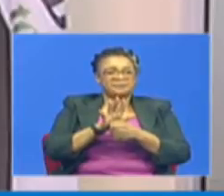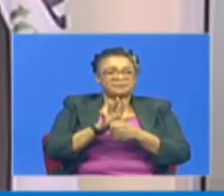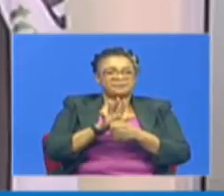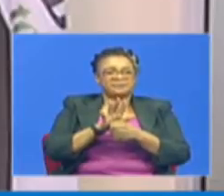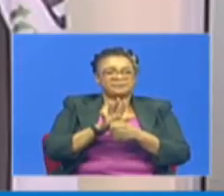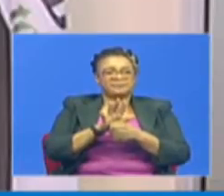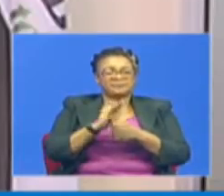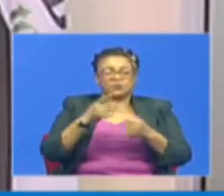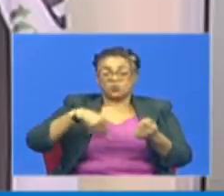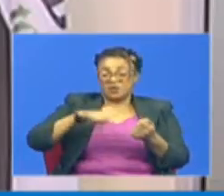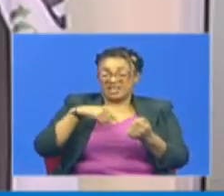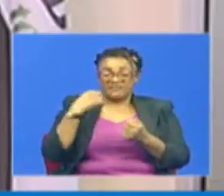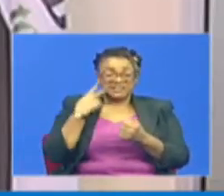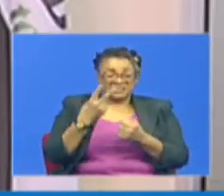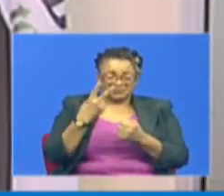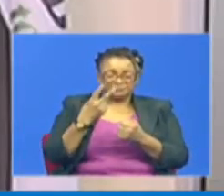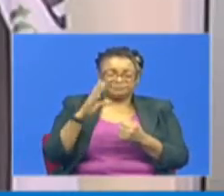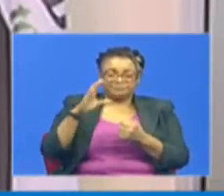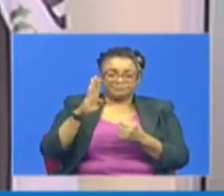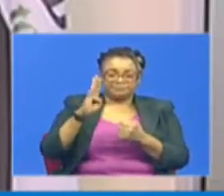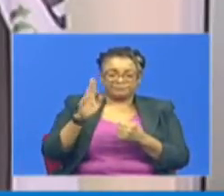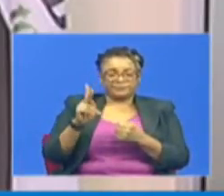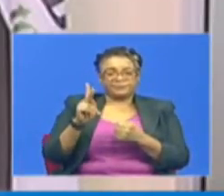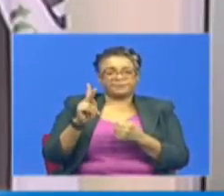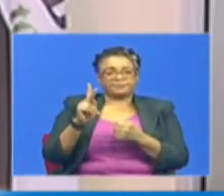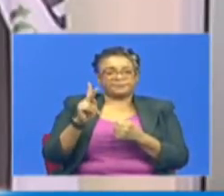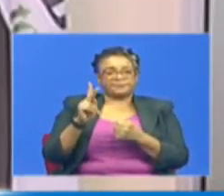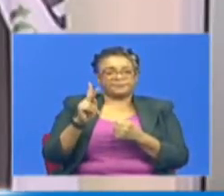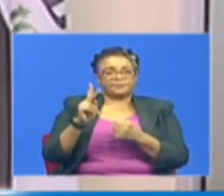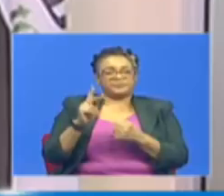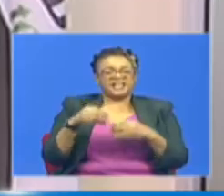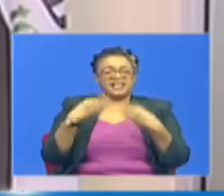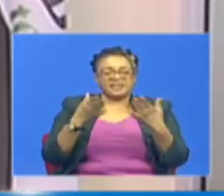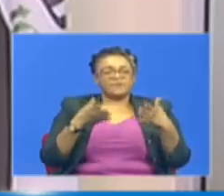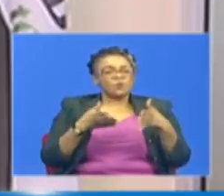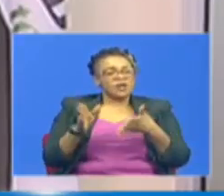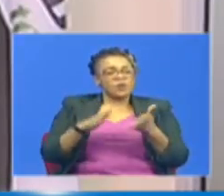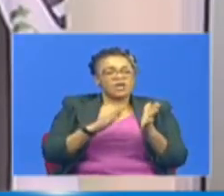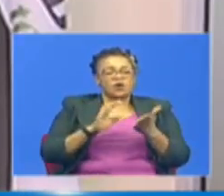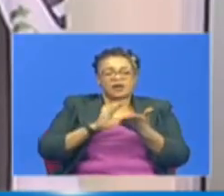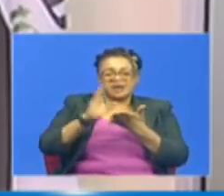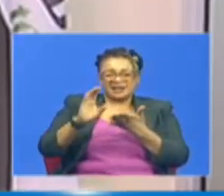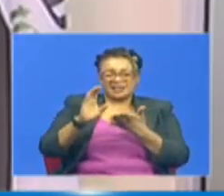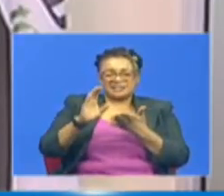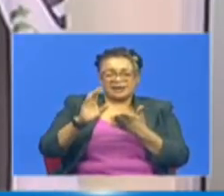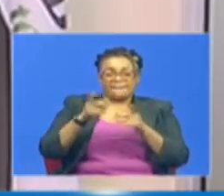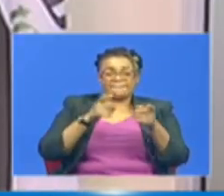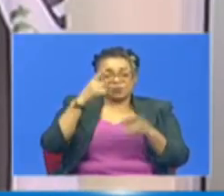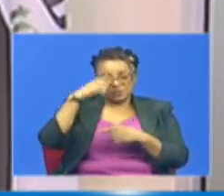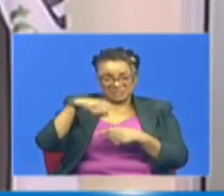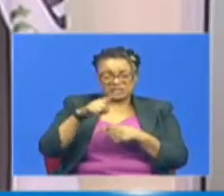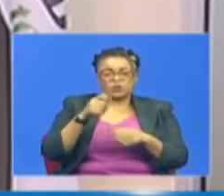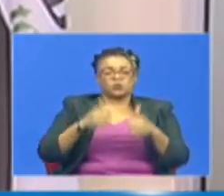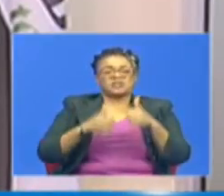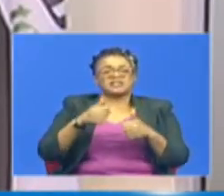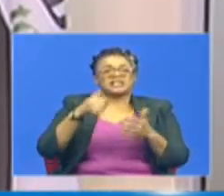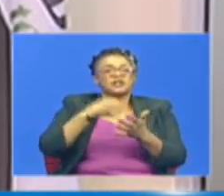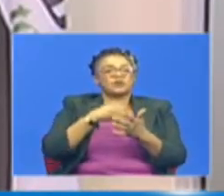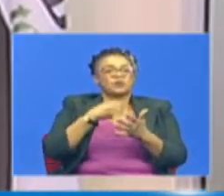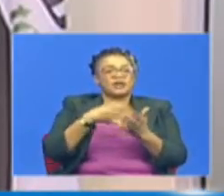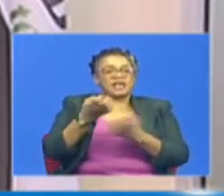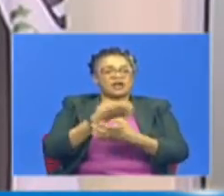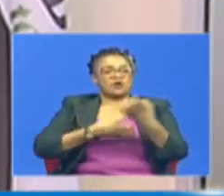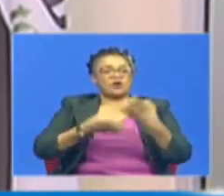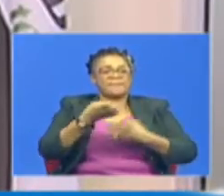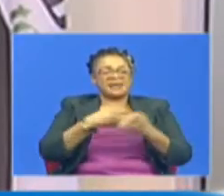have seen Central Bank of Kenya give physical measures on credit management policies, which include economic